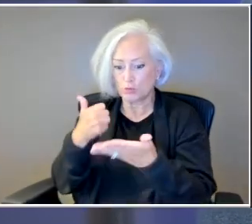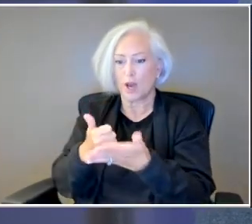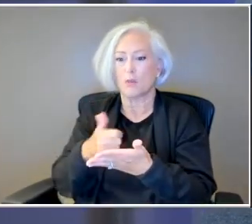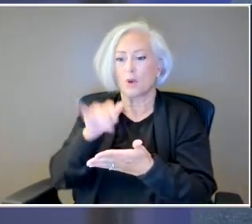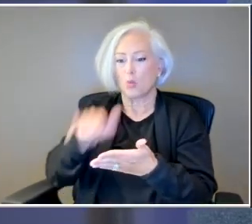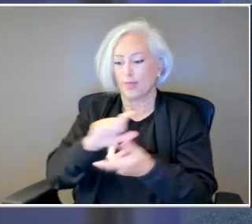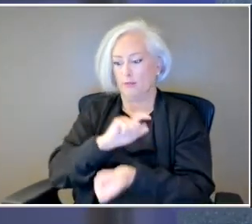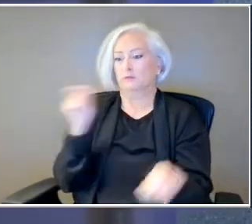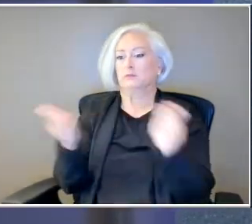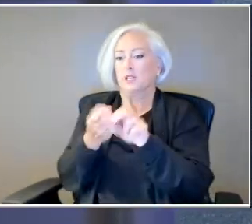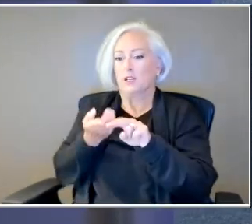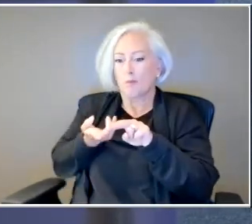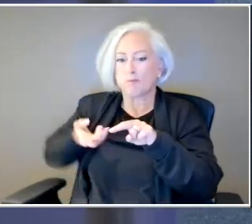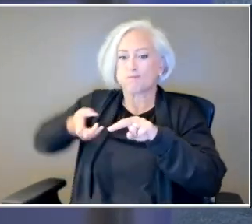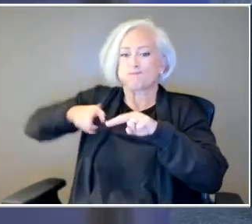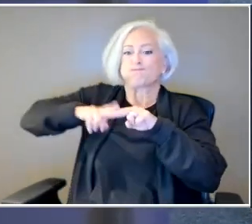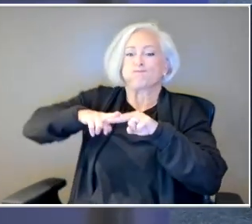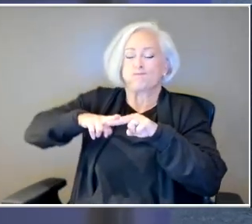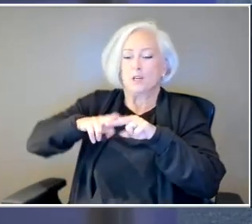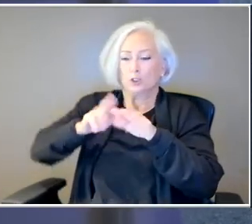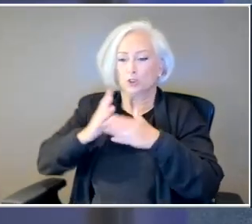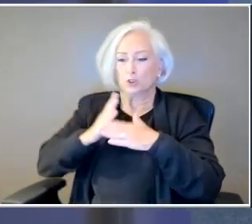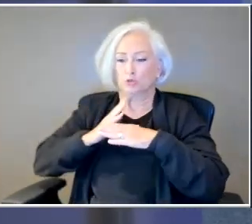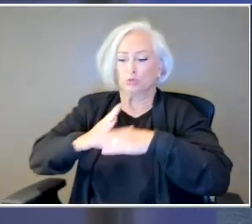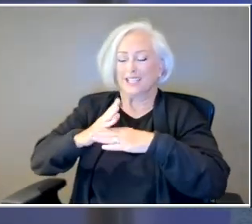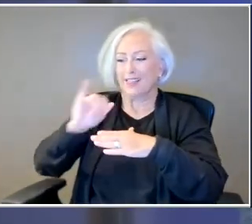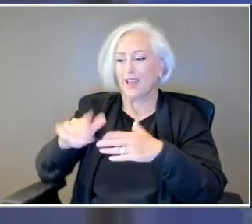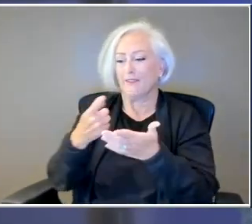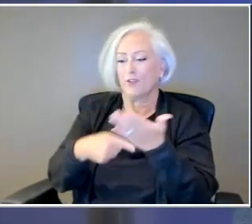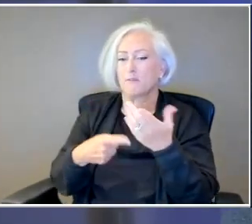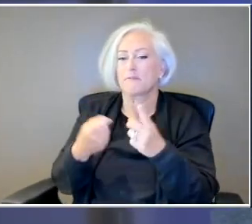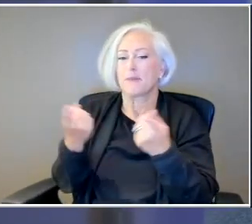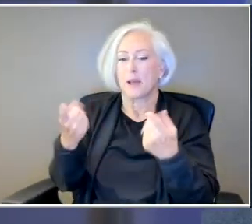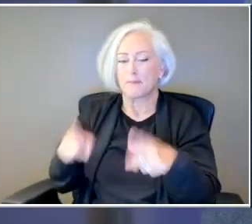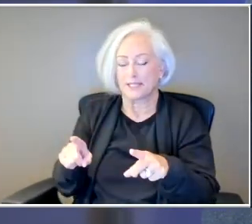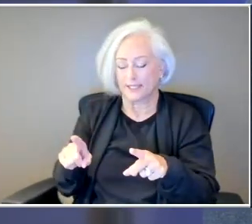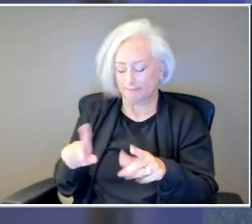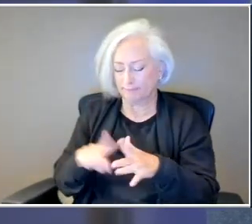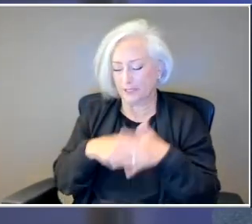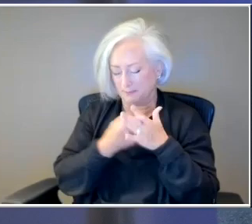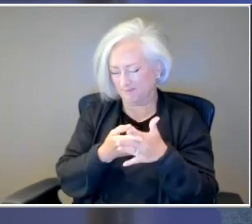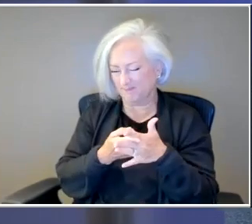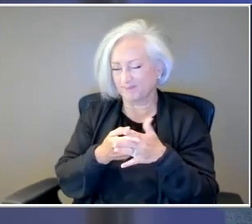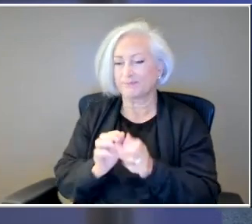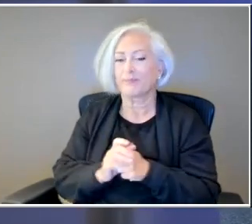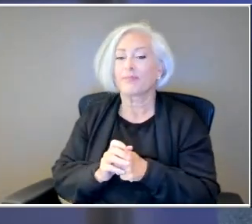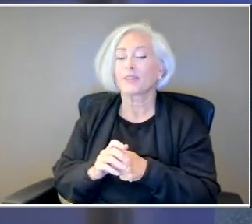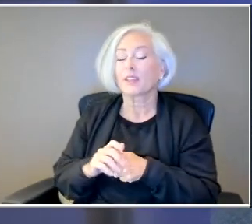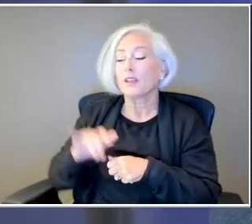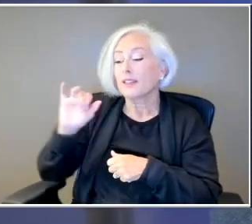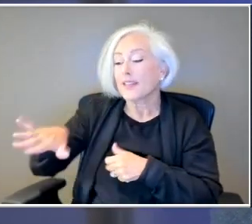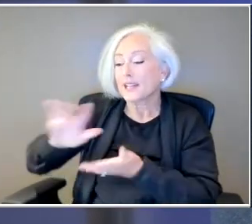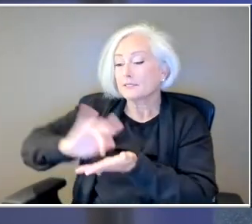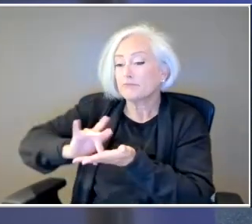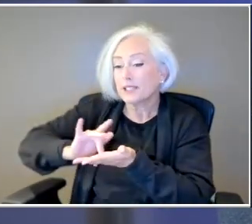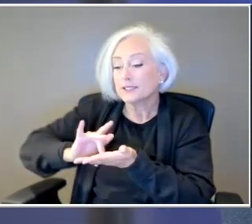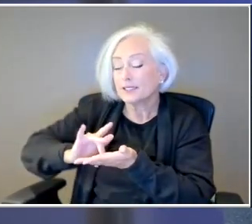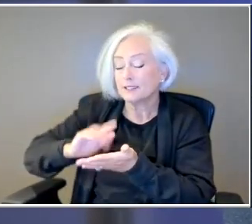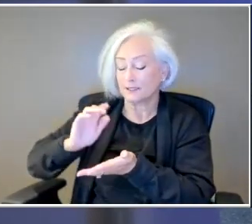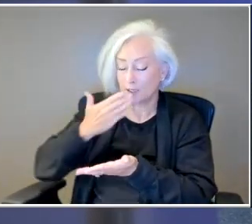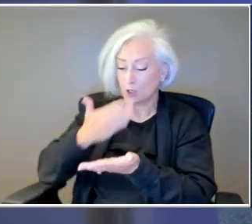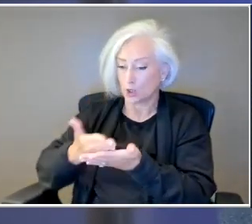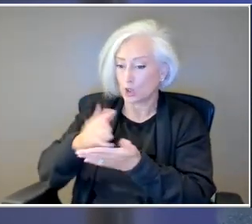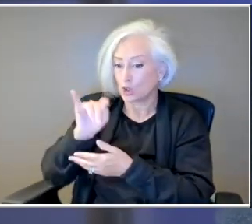can try to protect against occurring in the first place, I think. Second of all, these drugs are a great tool to help people give that